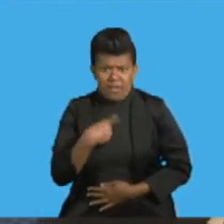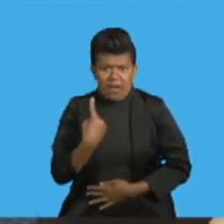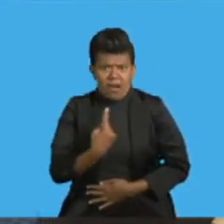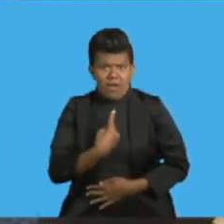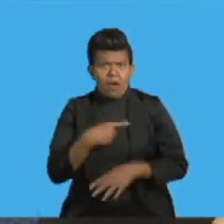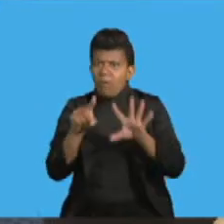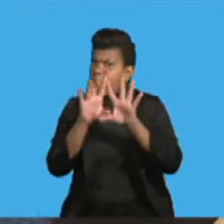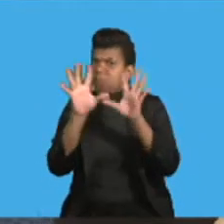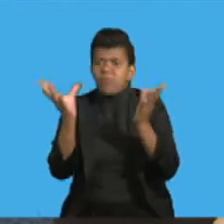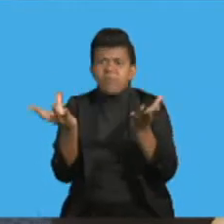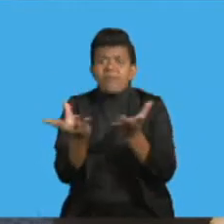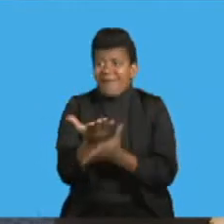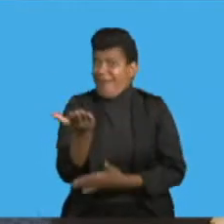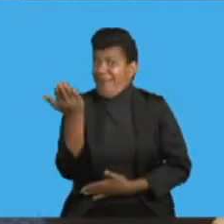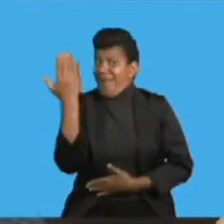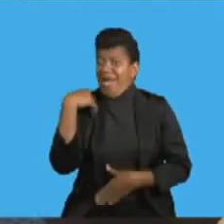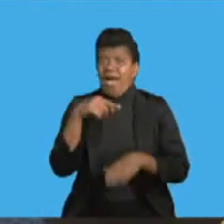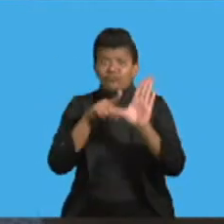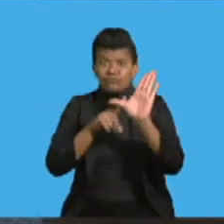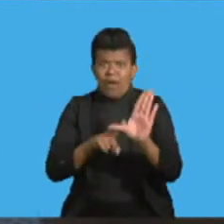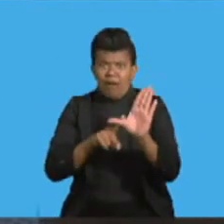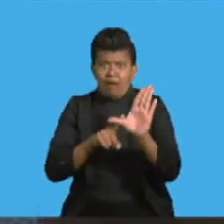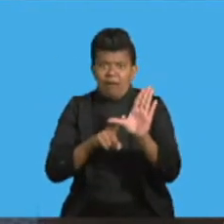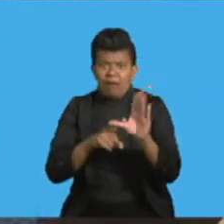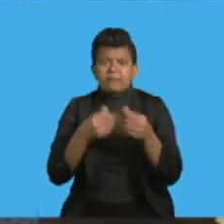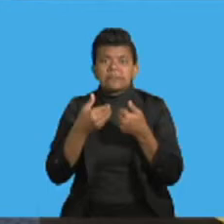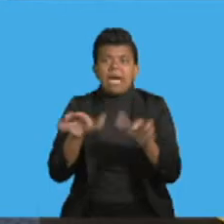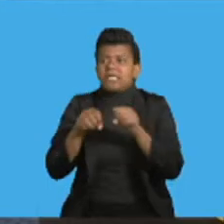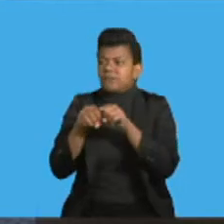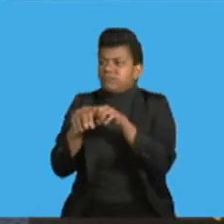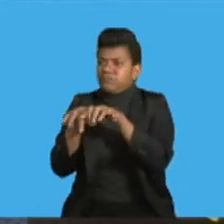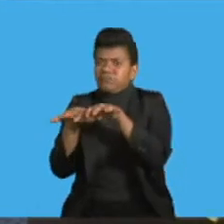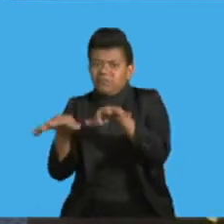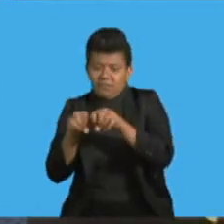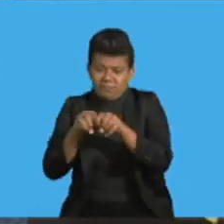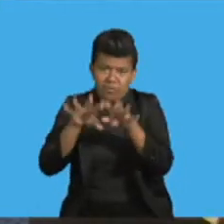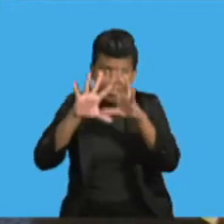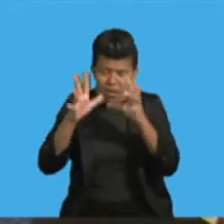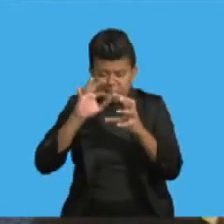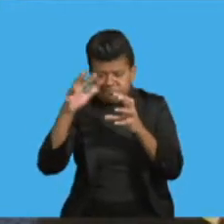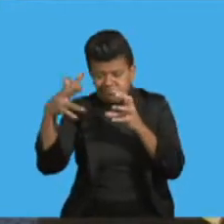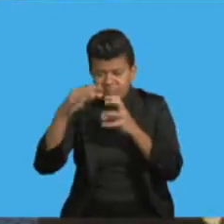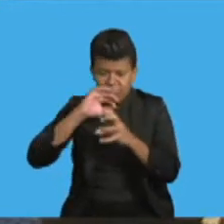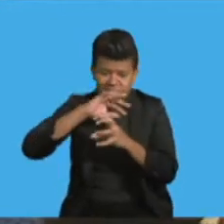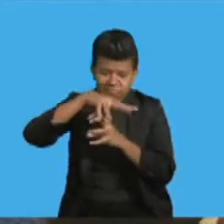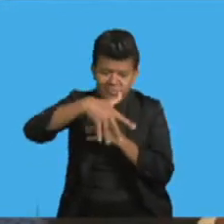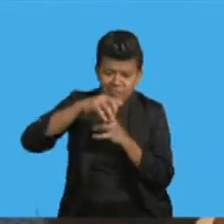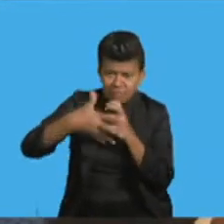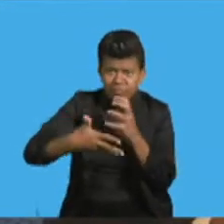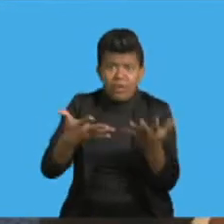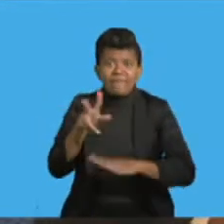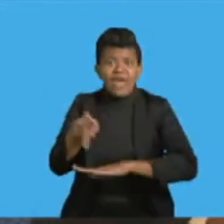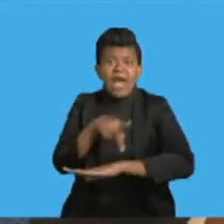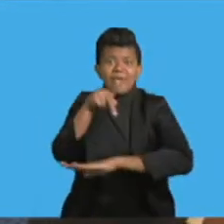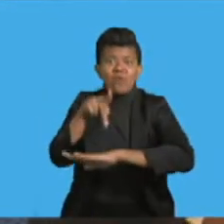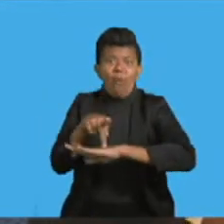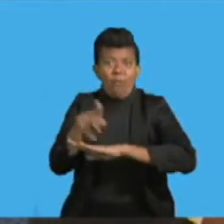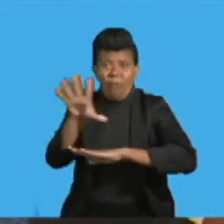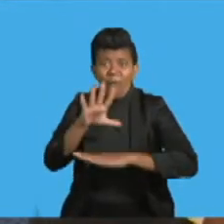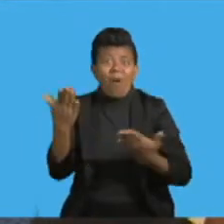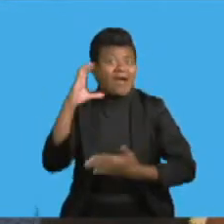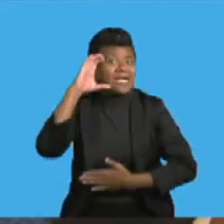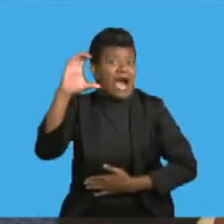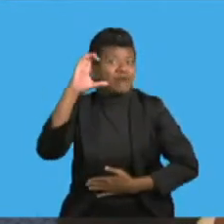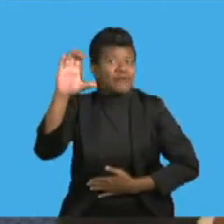the end of last year, there have been several outbreaks of leptospirosis. In Philippines, in the Olango city,